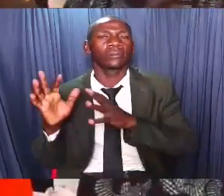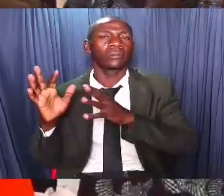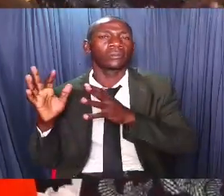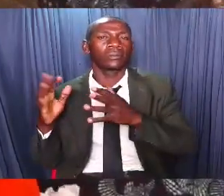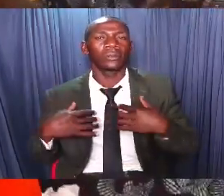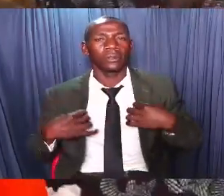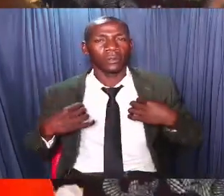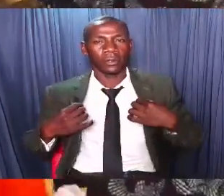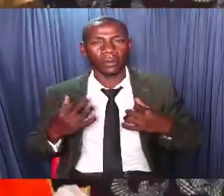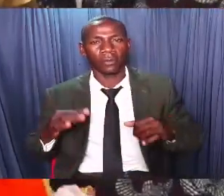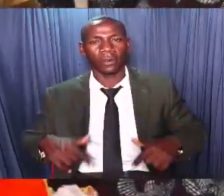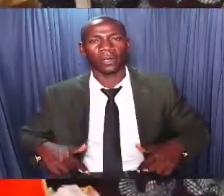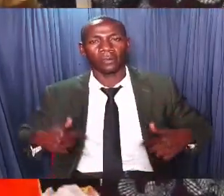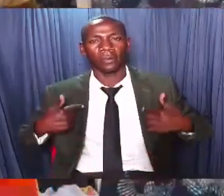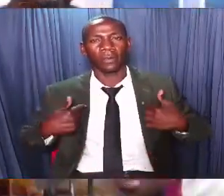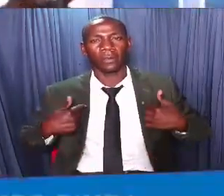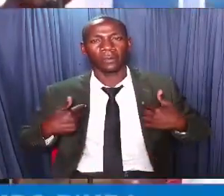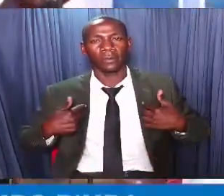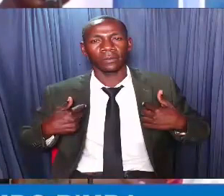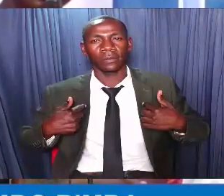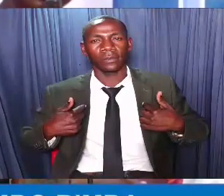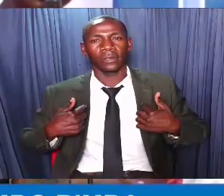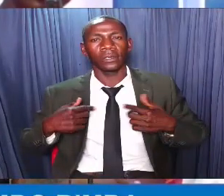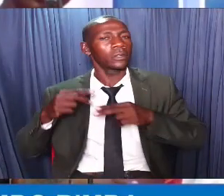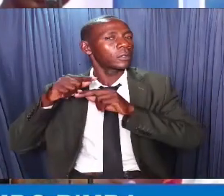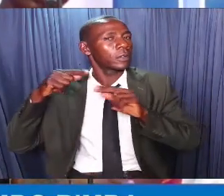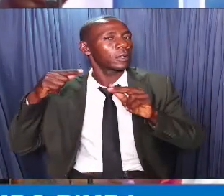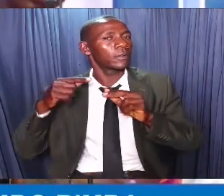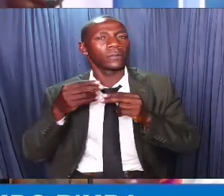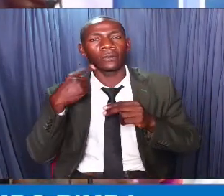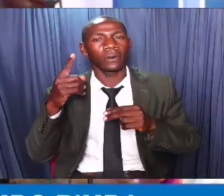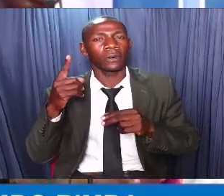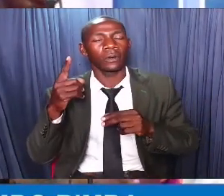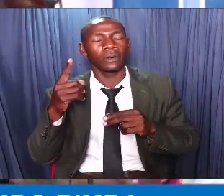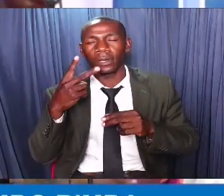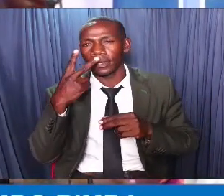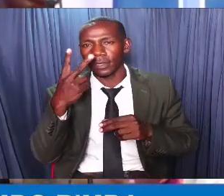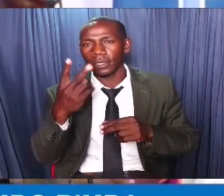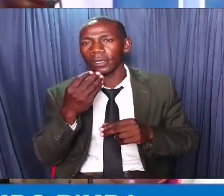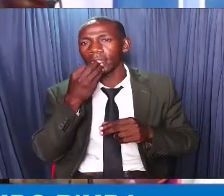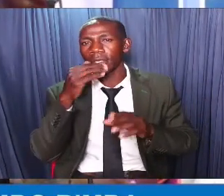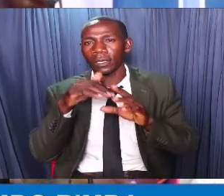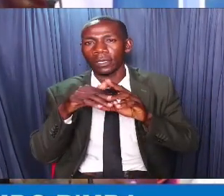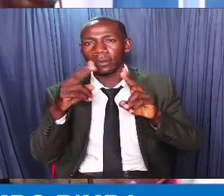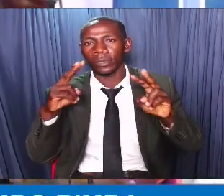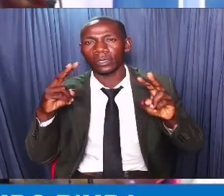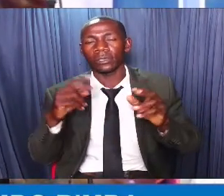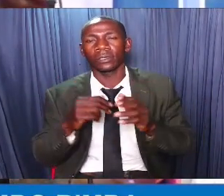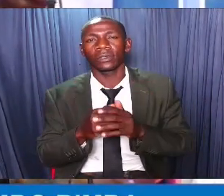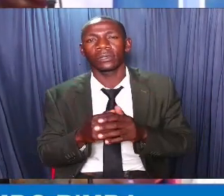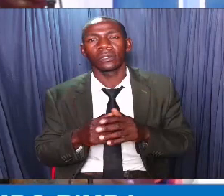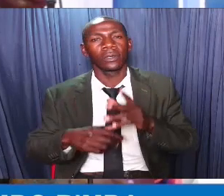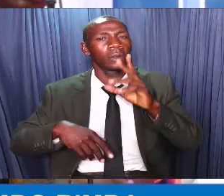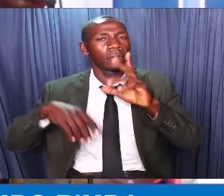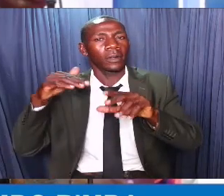Vazi la uzima. A garment of wellness. Kuchinjiwa. Being slaughtered for. Ni kuona kula kwa amani. Is seeing to eat in peace. Na